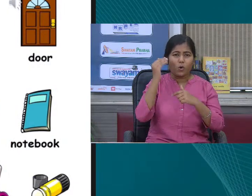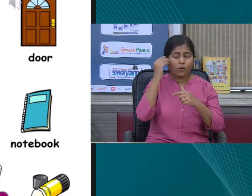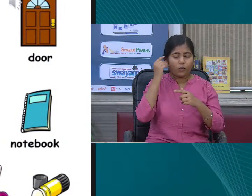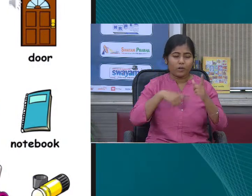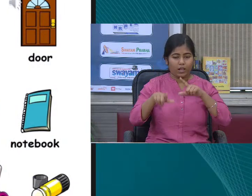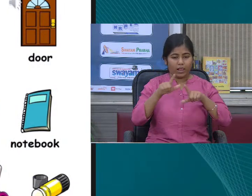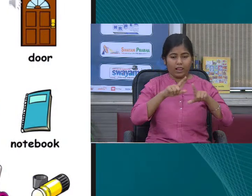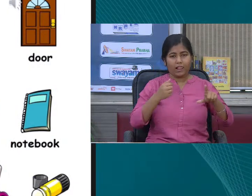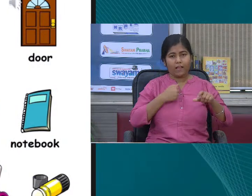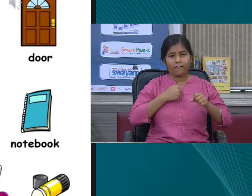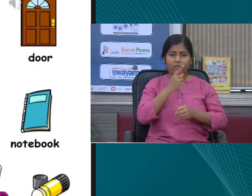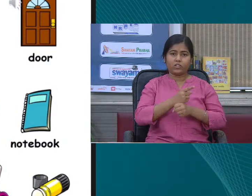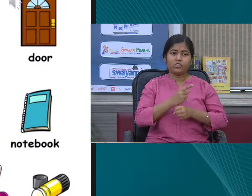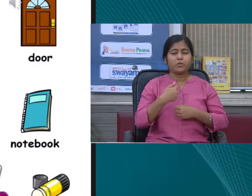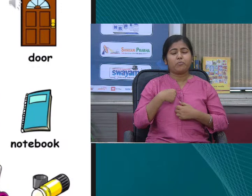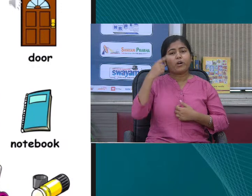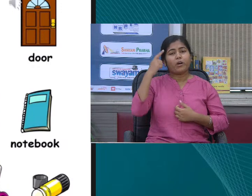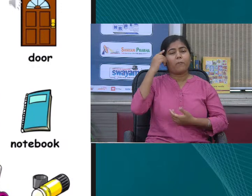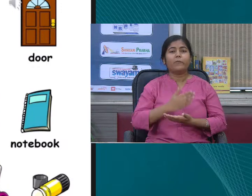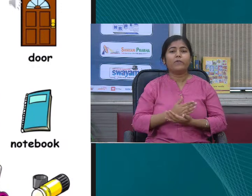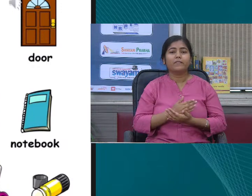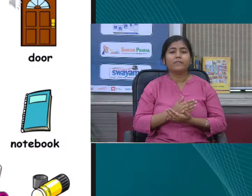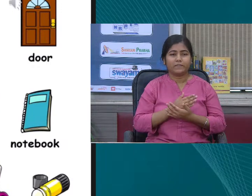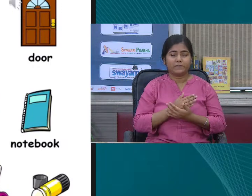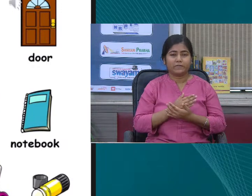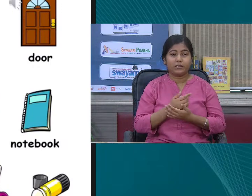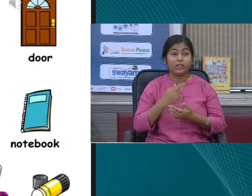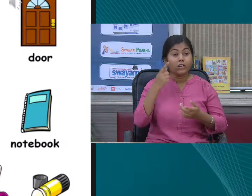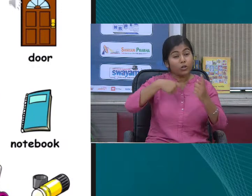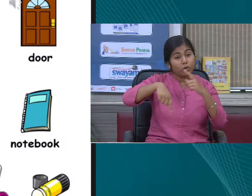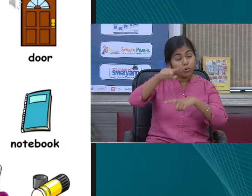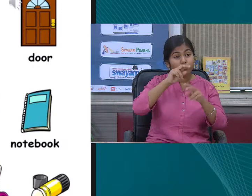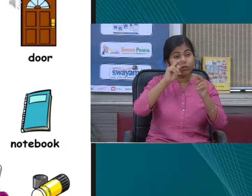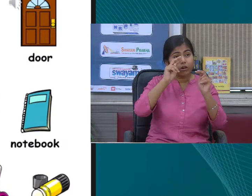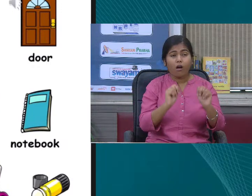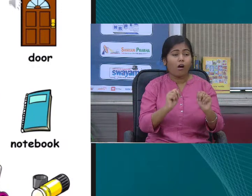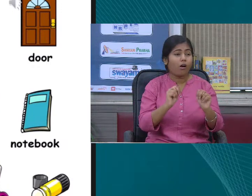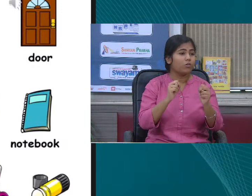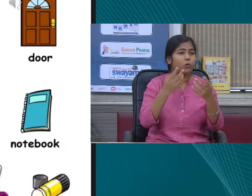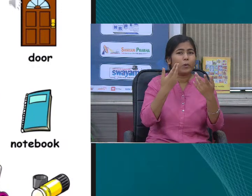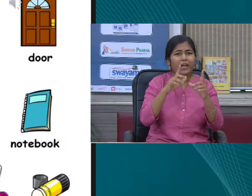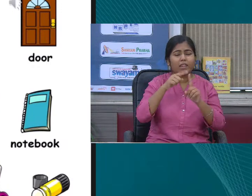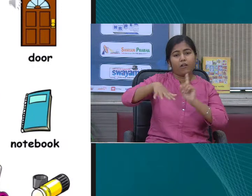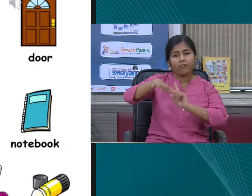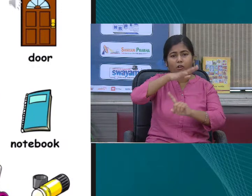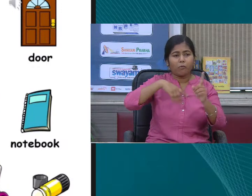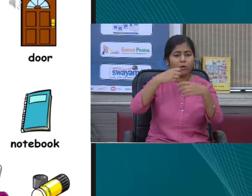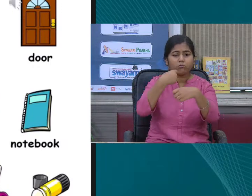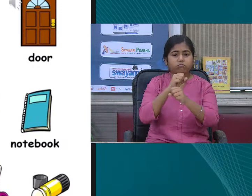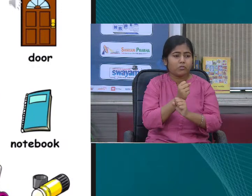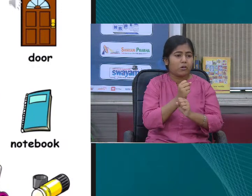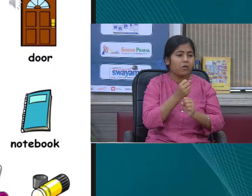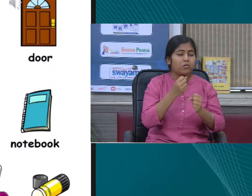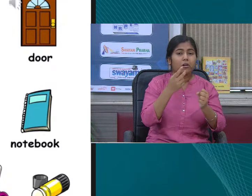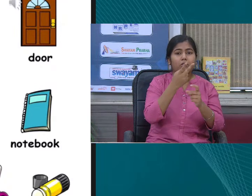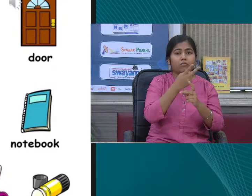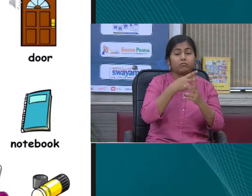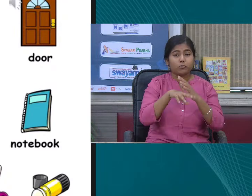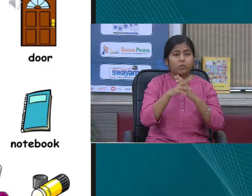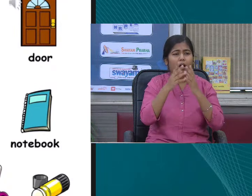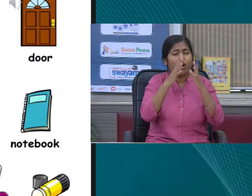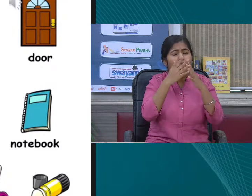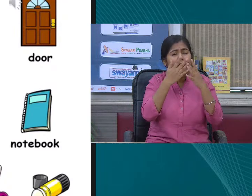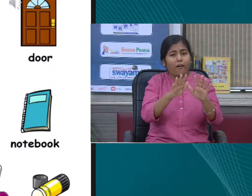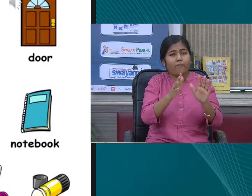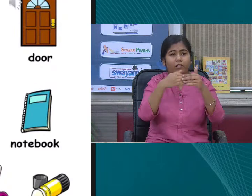language teacher, I always believe that you need to create an environment in your classroom where every